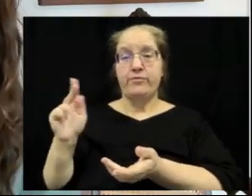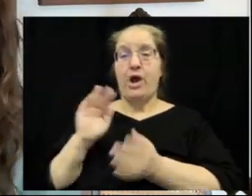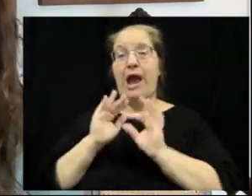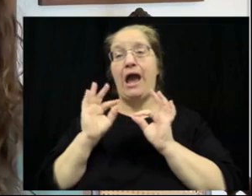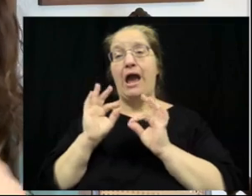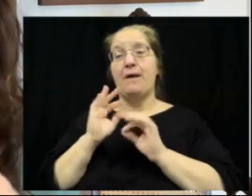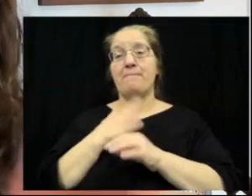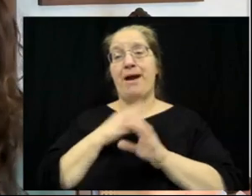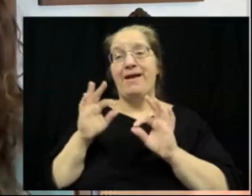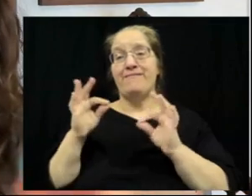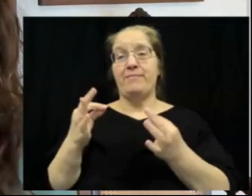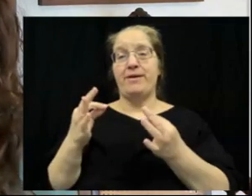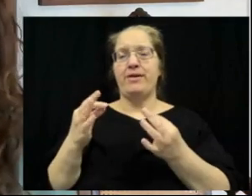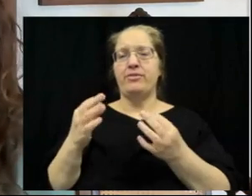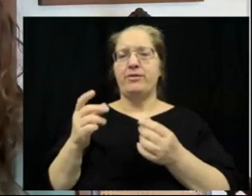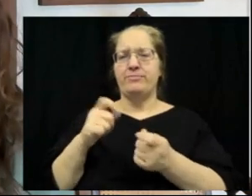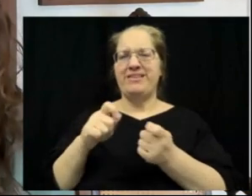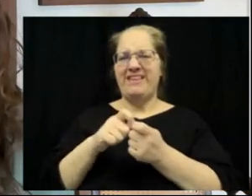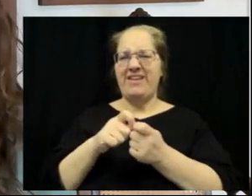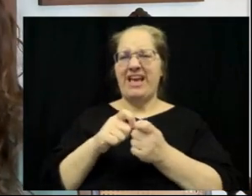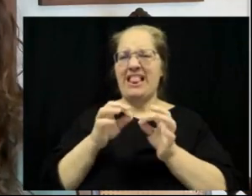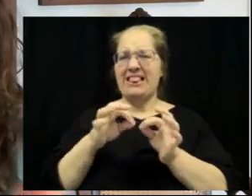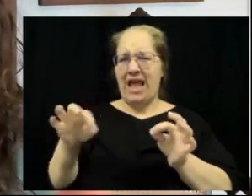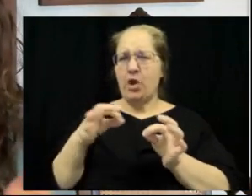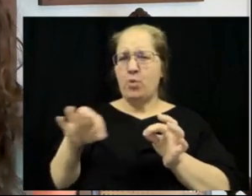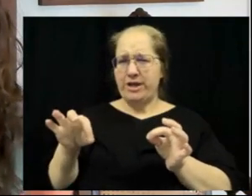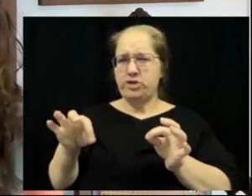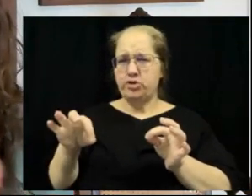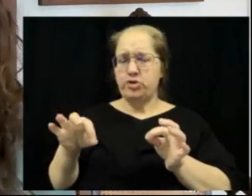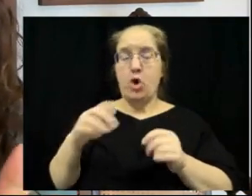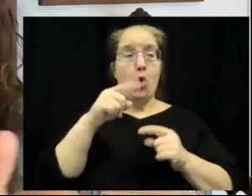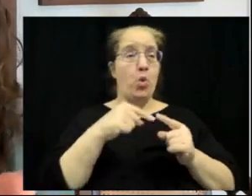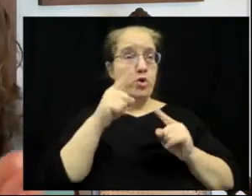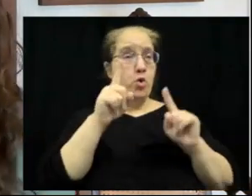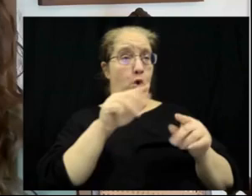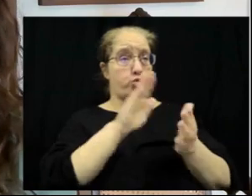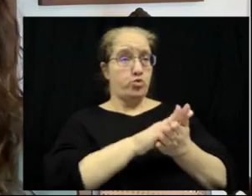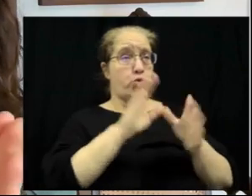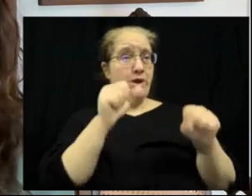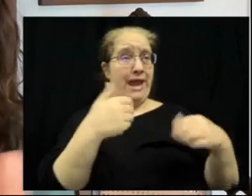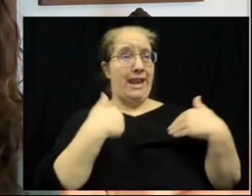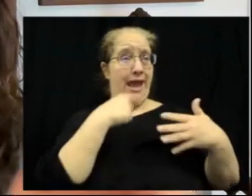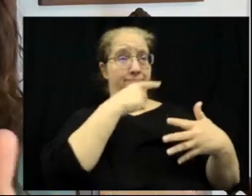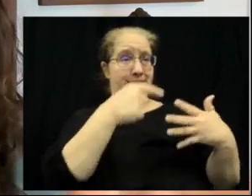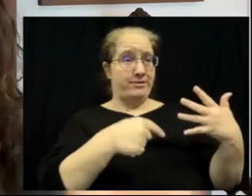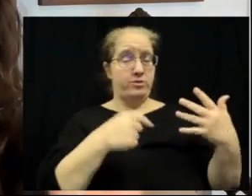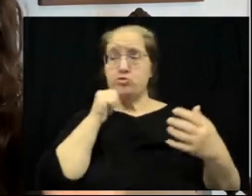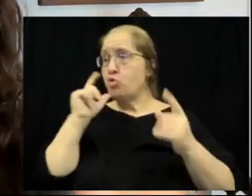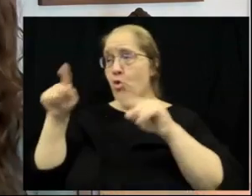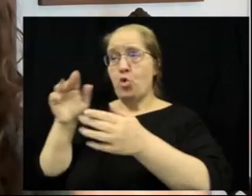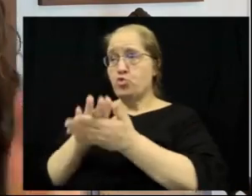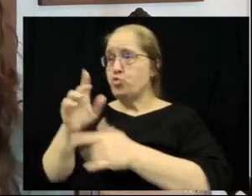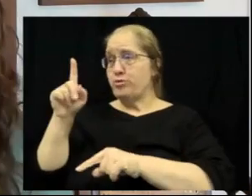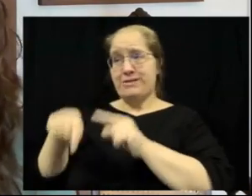helped is that language we talked about before. When you go to school, you get this. When you don't go to